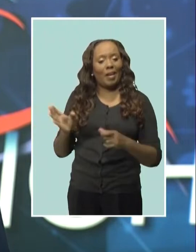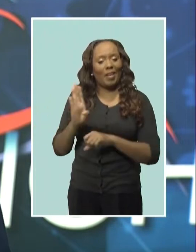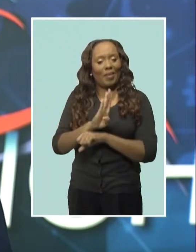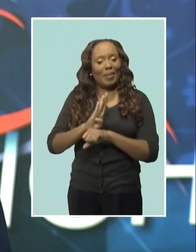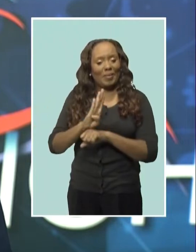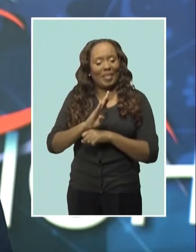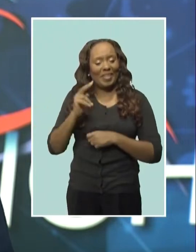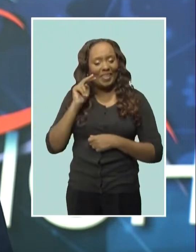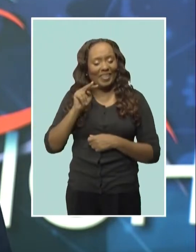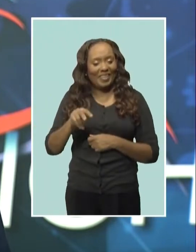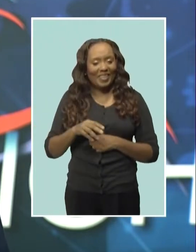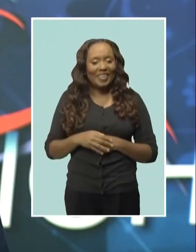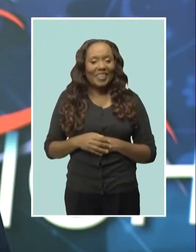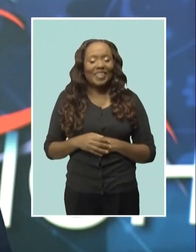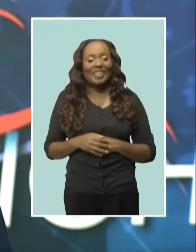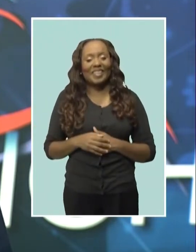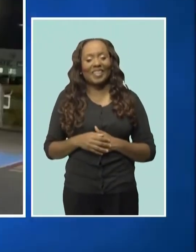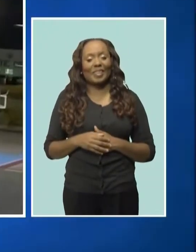Thorpe reports.